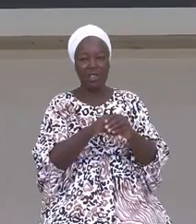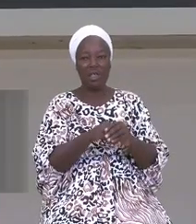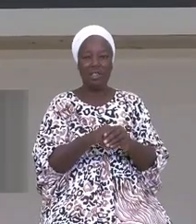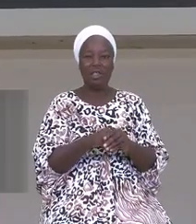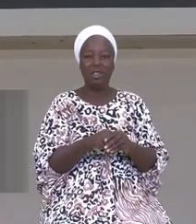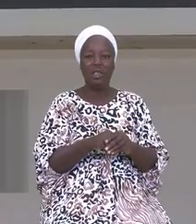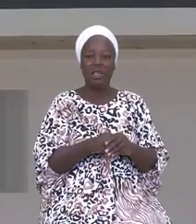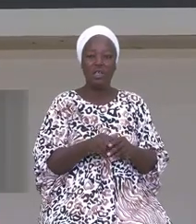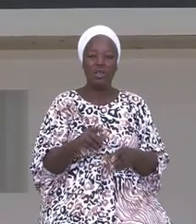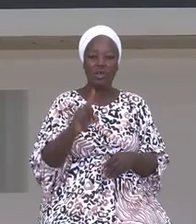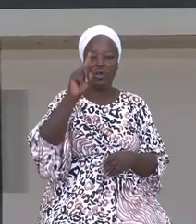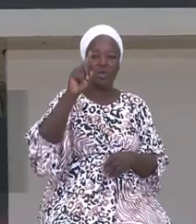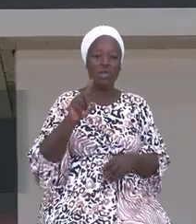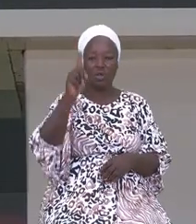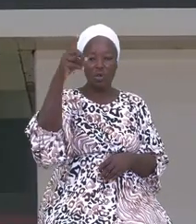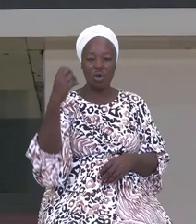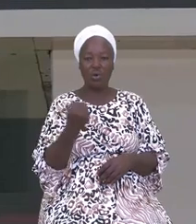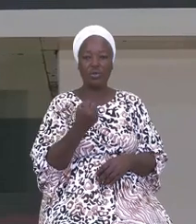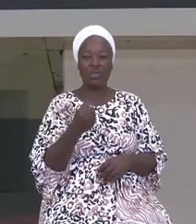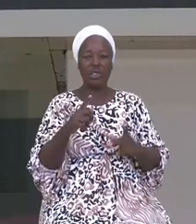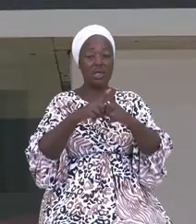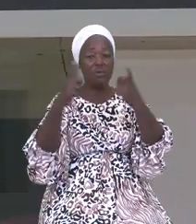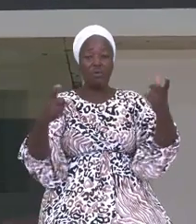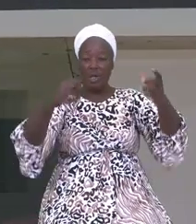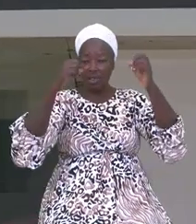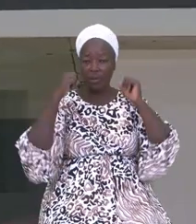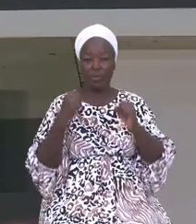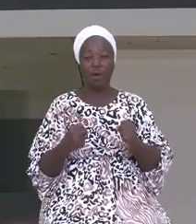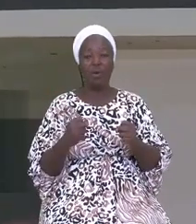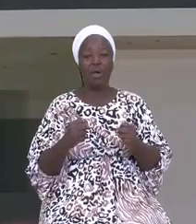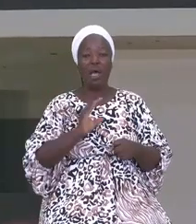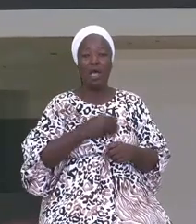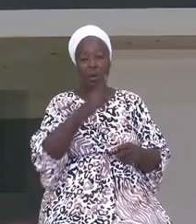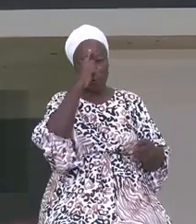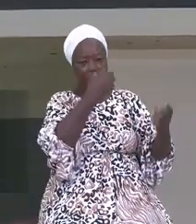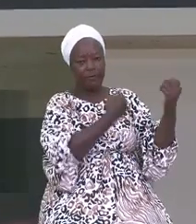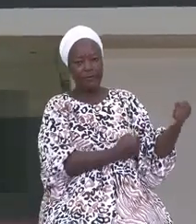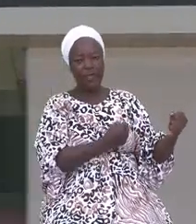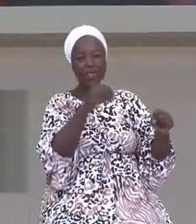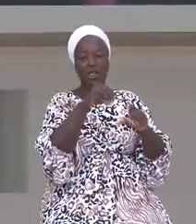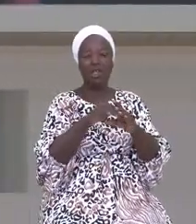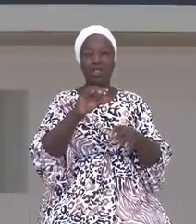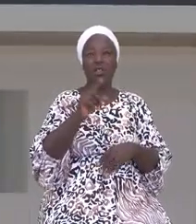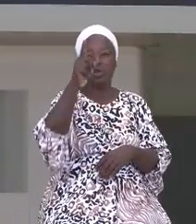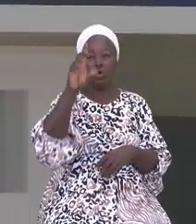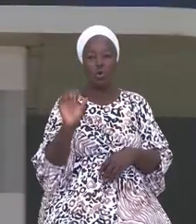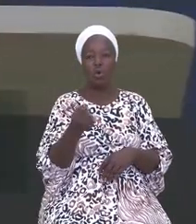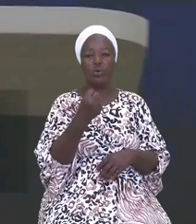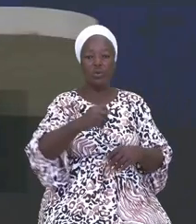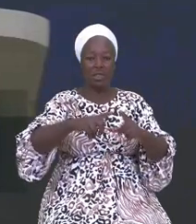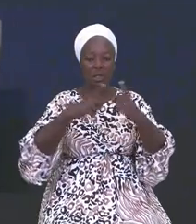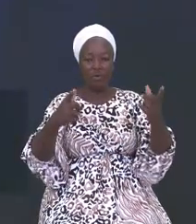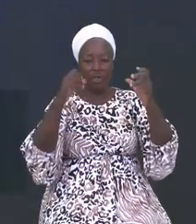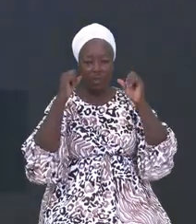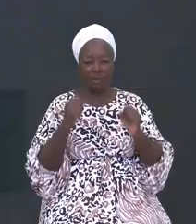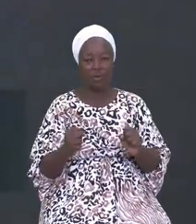immense power. Our faith in God's immense power. Number three